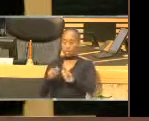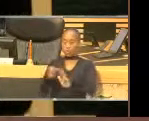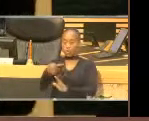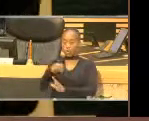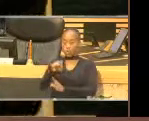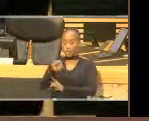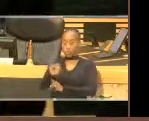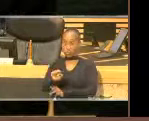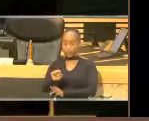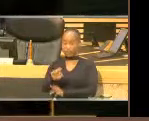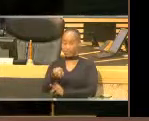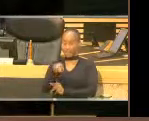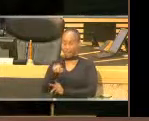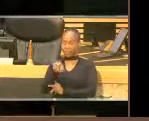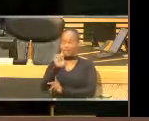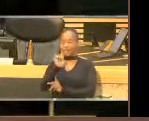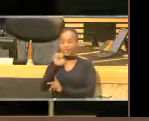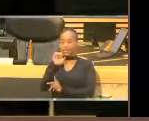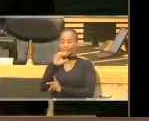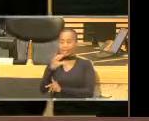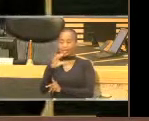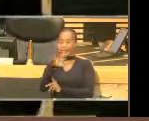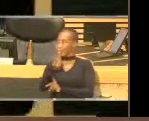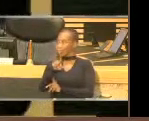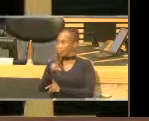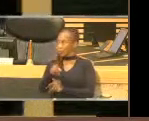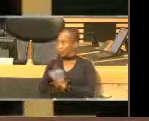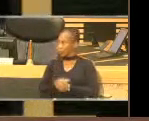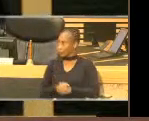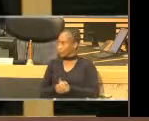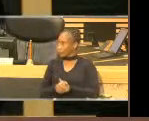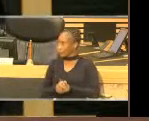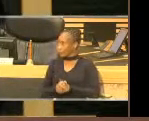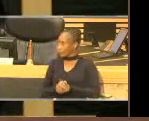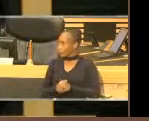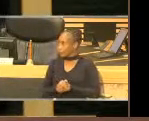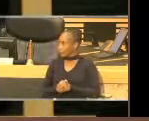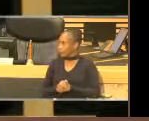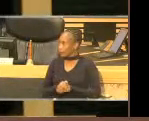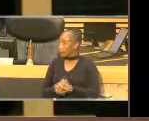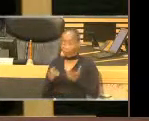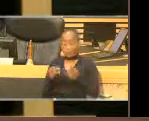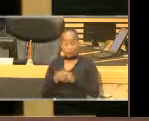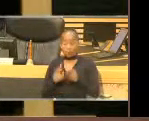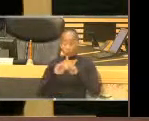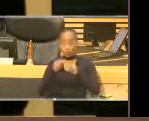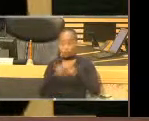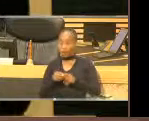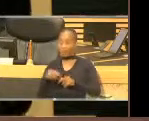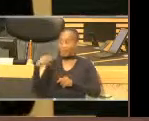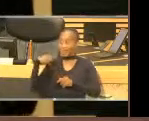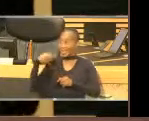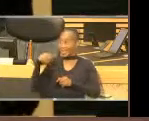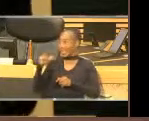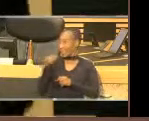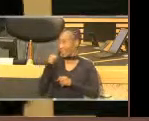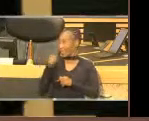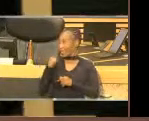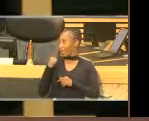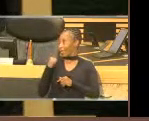ISZ. I've had the opportunity of talking to the minister yesterday when I was